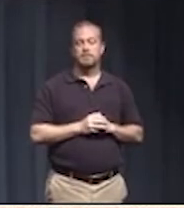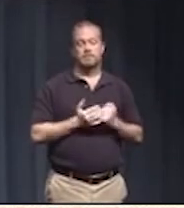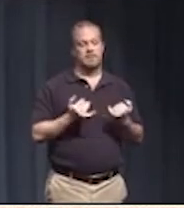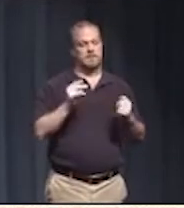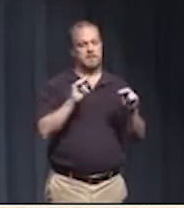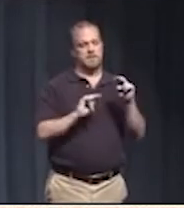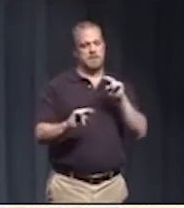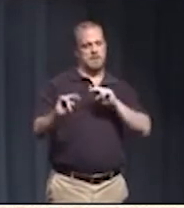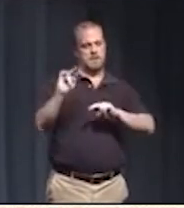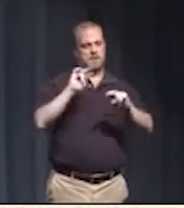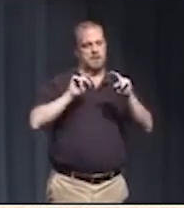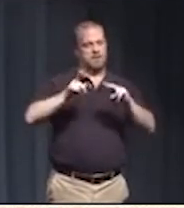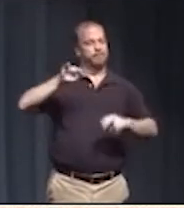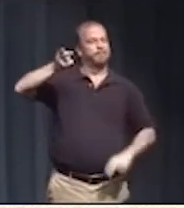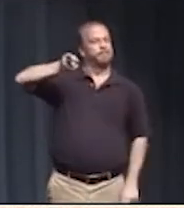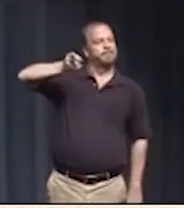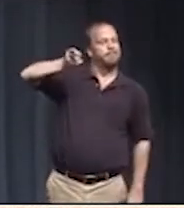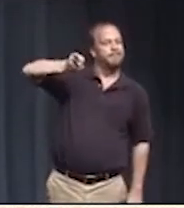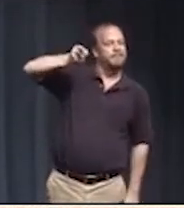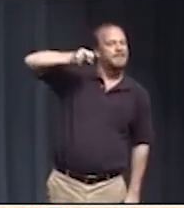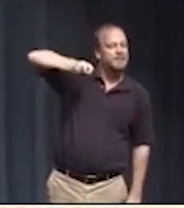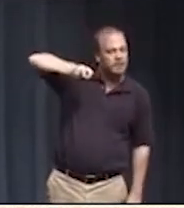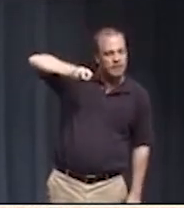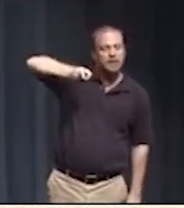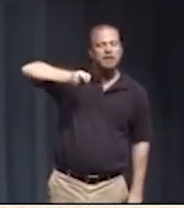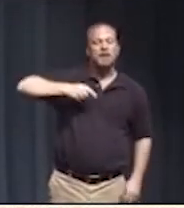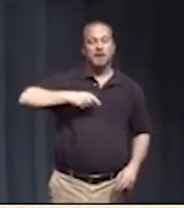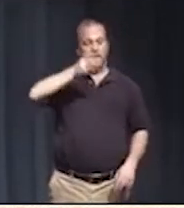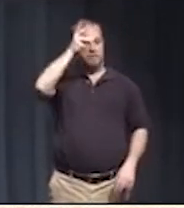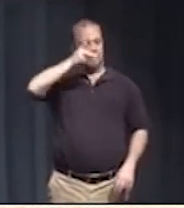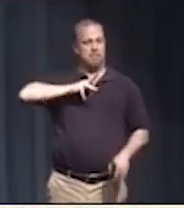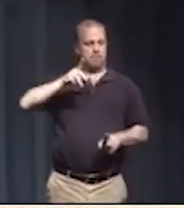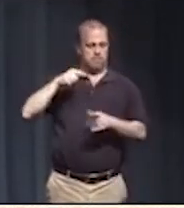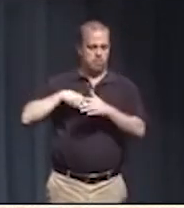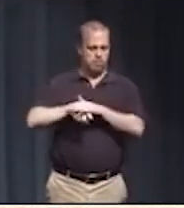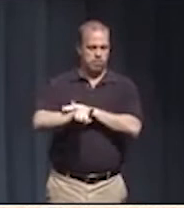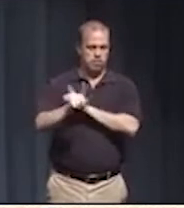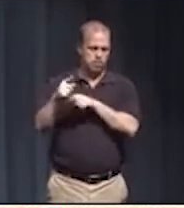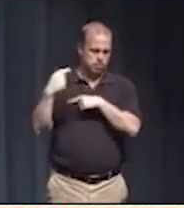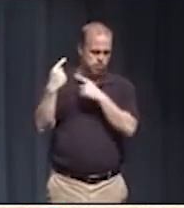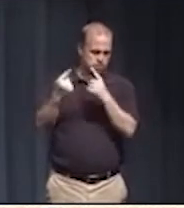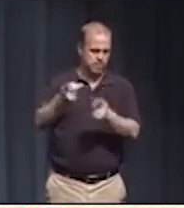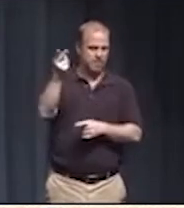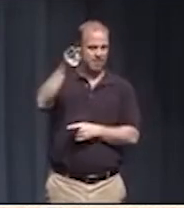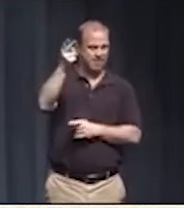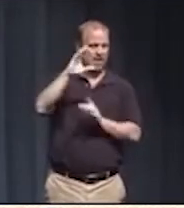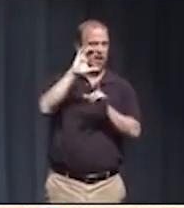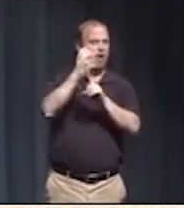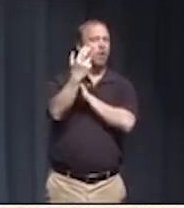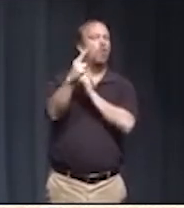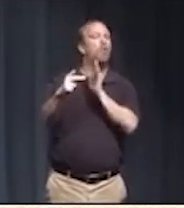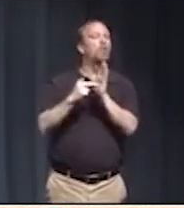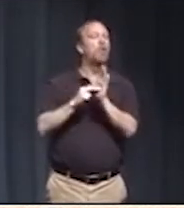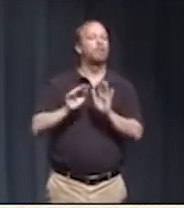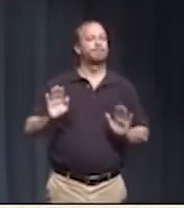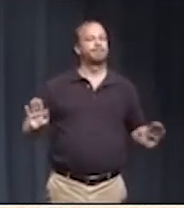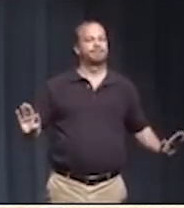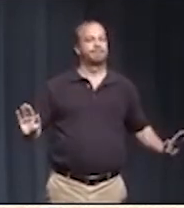let's look a little bit at history, at men through history, the cultural roles through history.